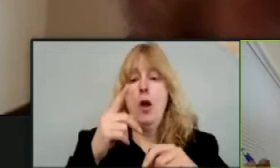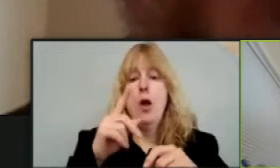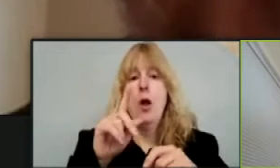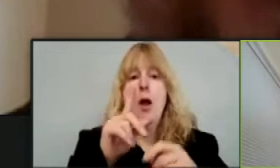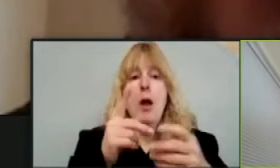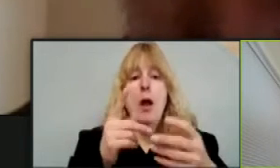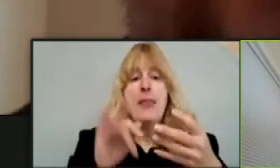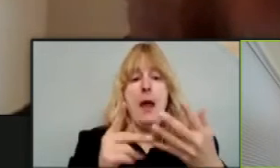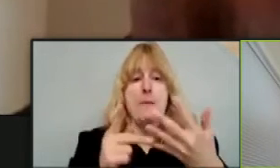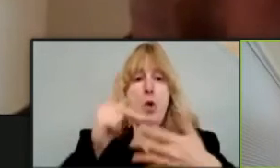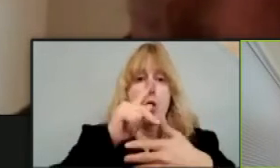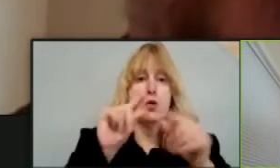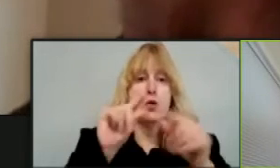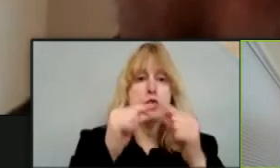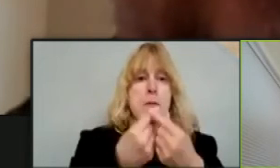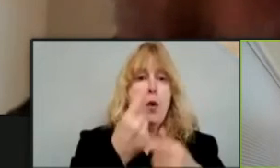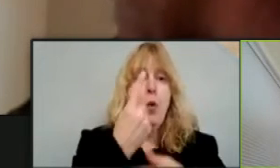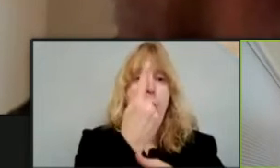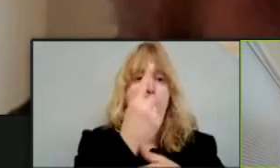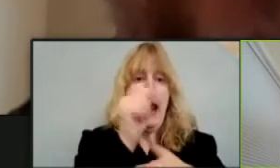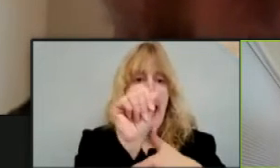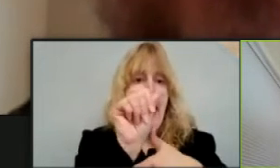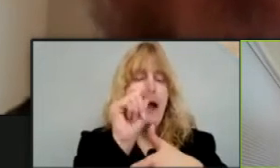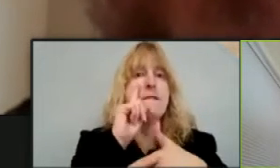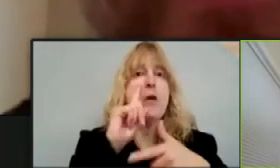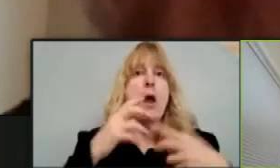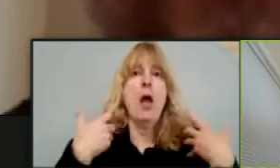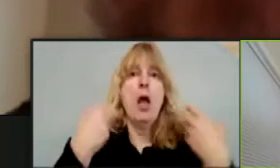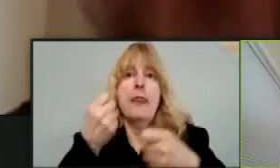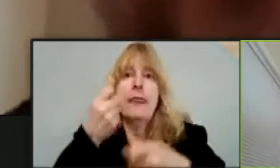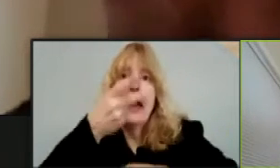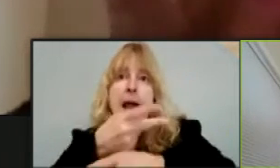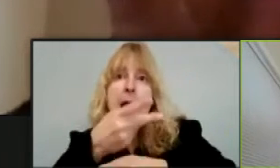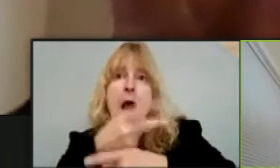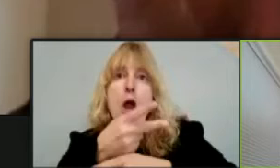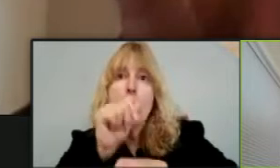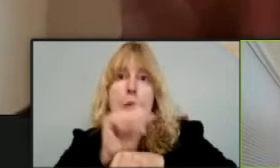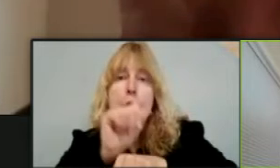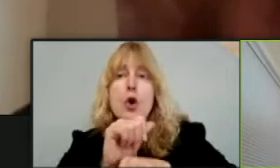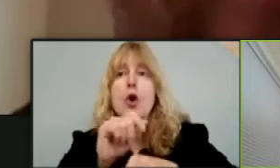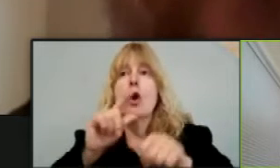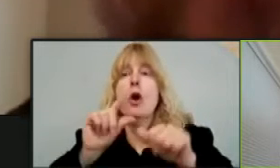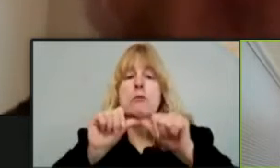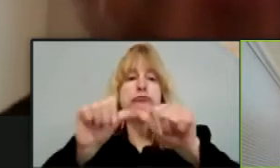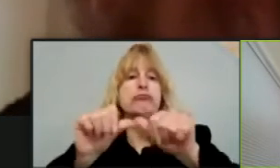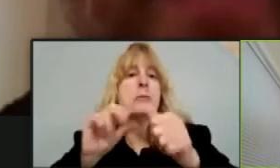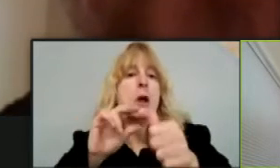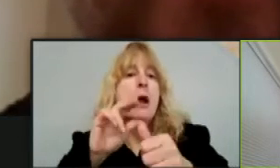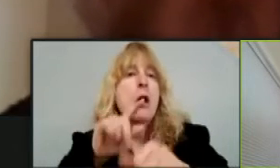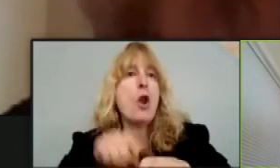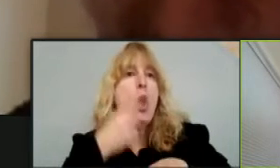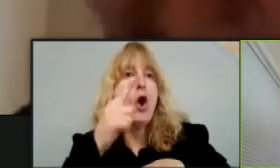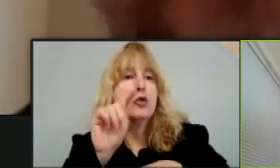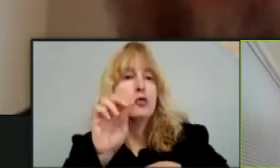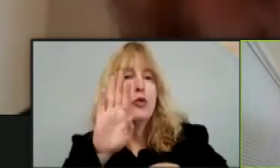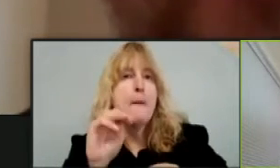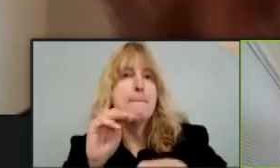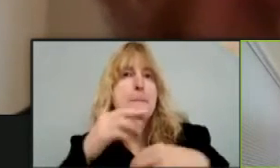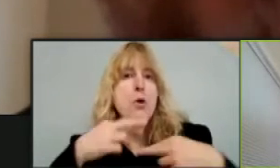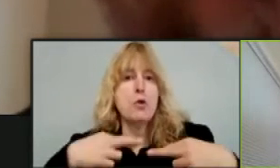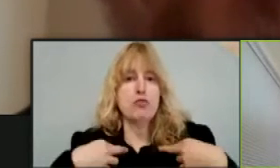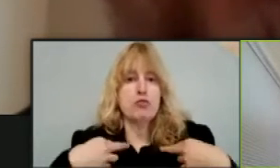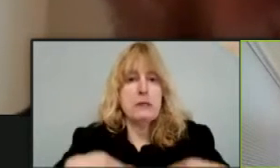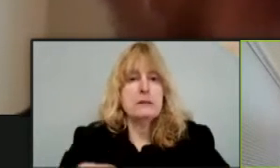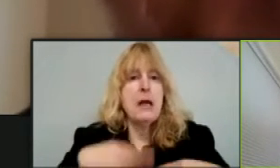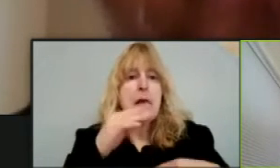was primarily healthcare workers and long-term care residents and staff. Those are high-risk people. We wanted to make sure we're vaccinated. But